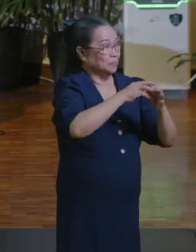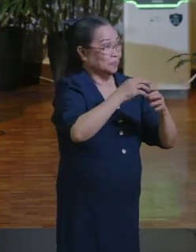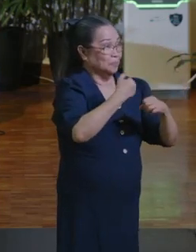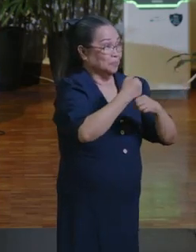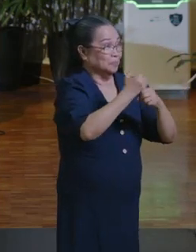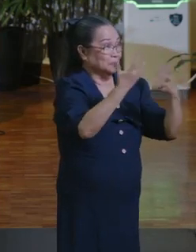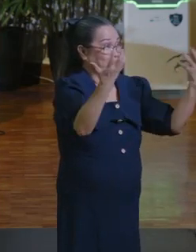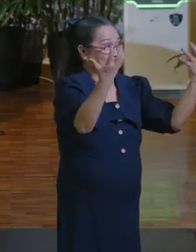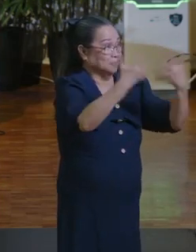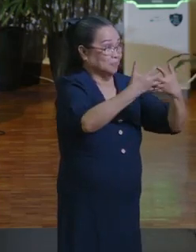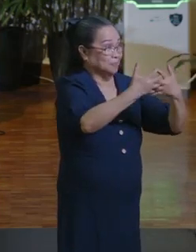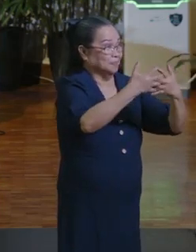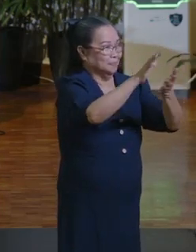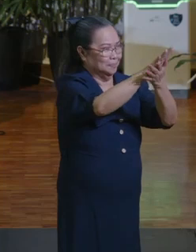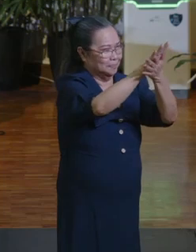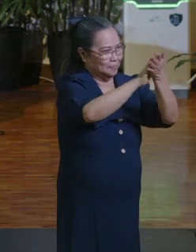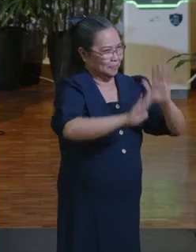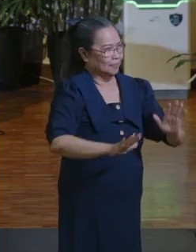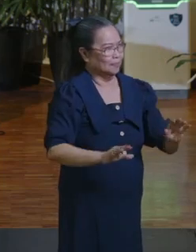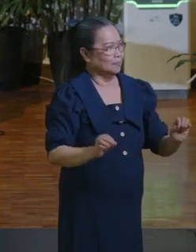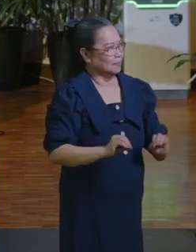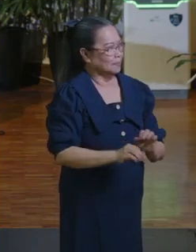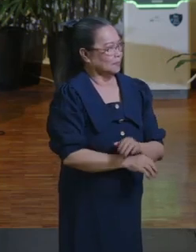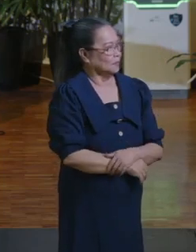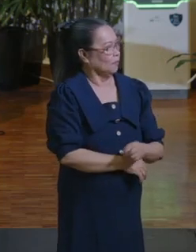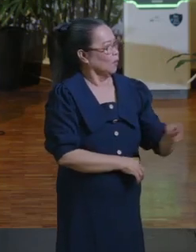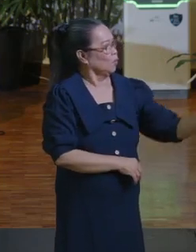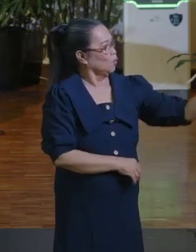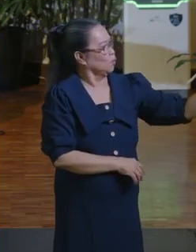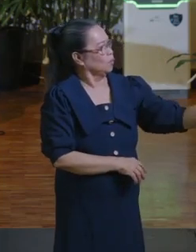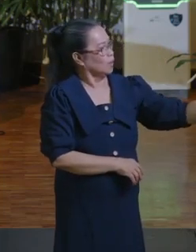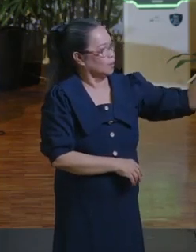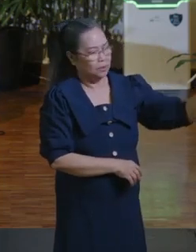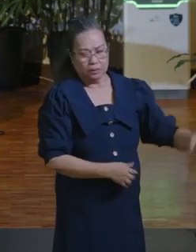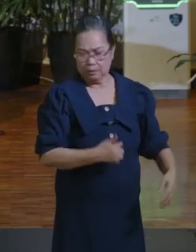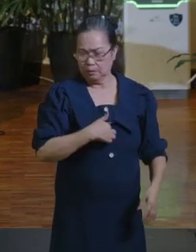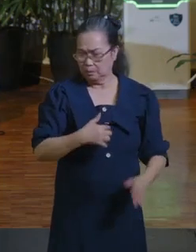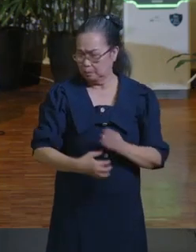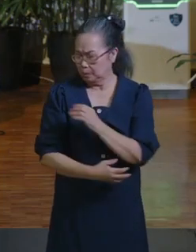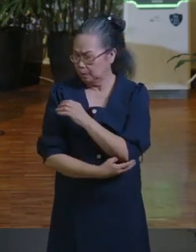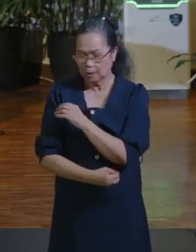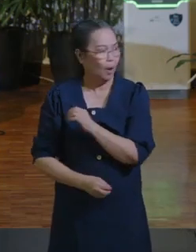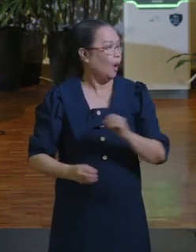making peace. So wala nang Hudyo, wala nang Gentile.